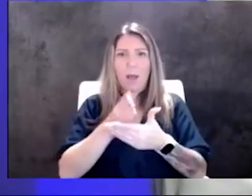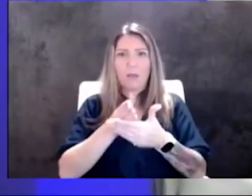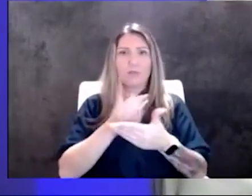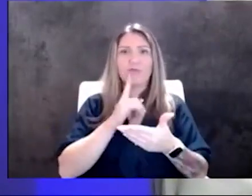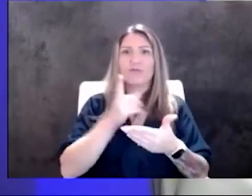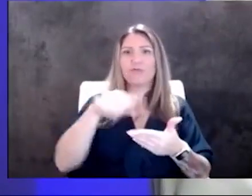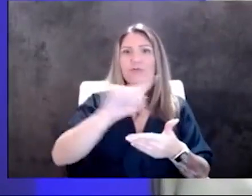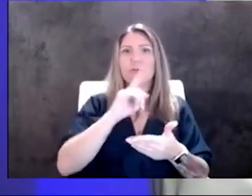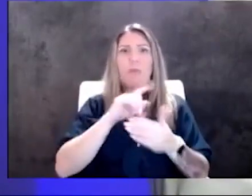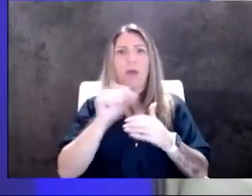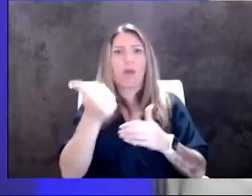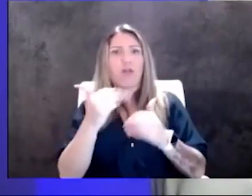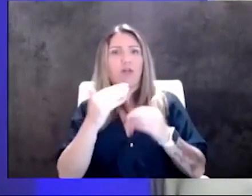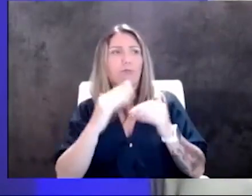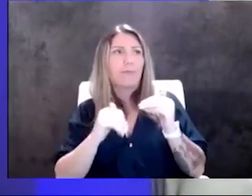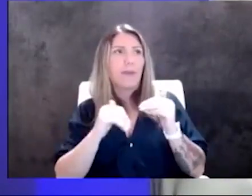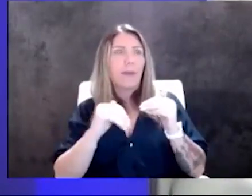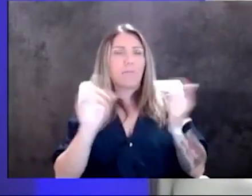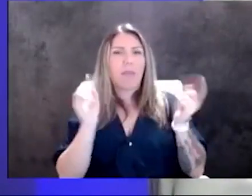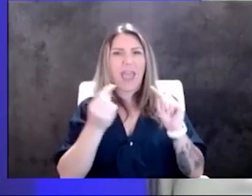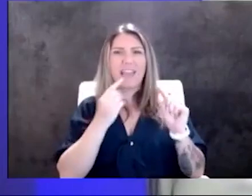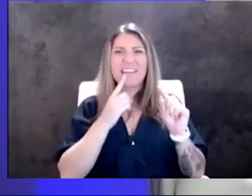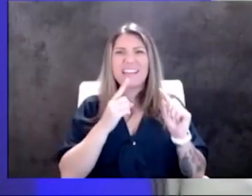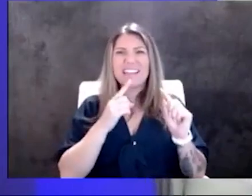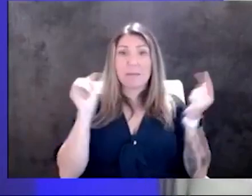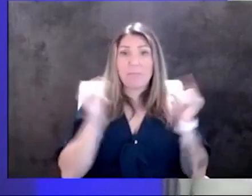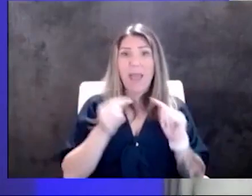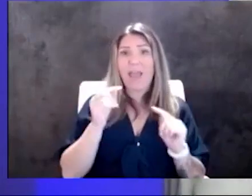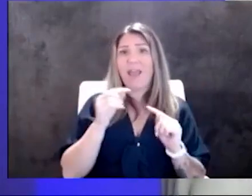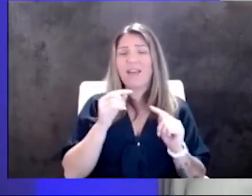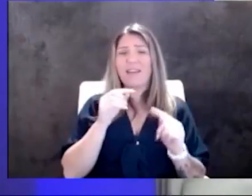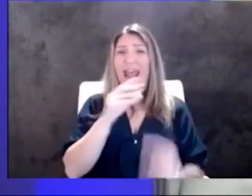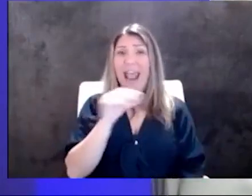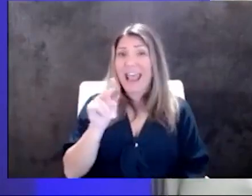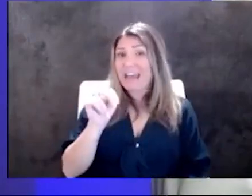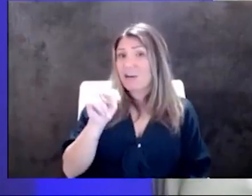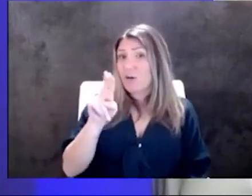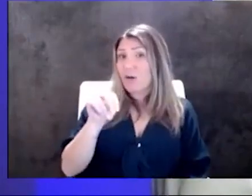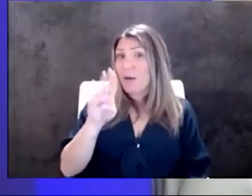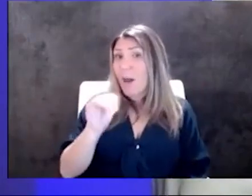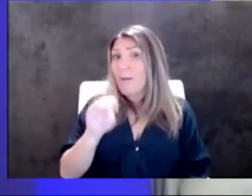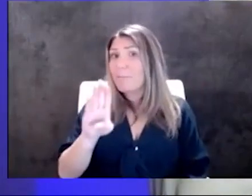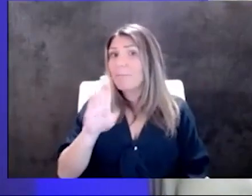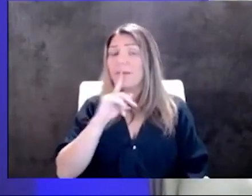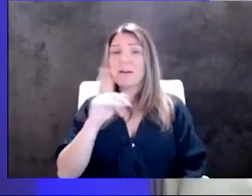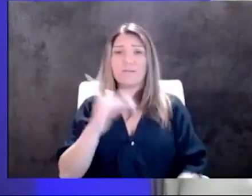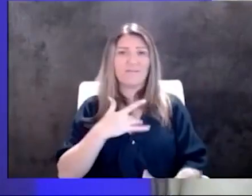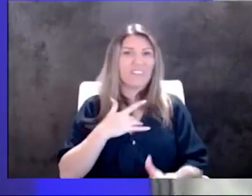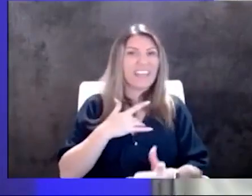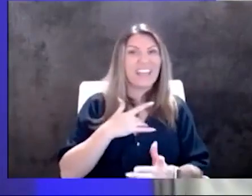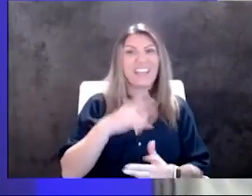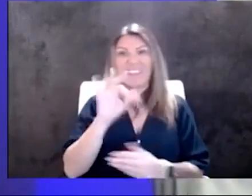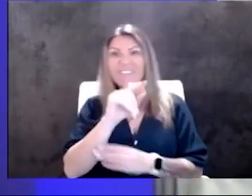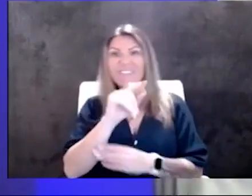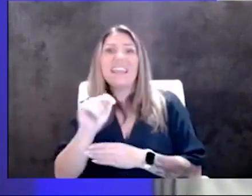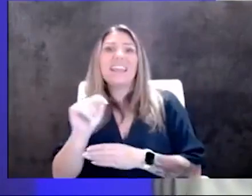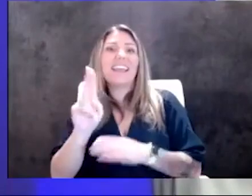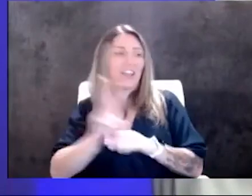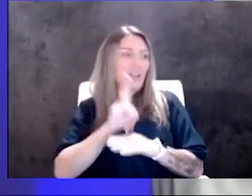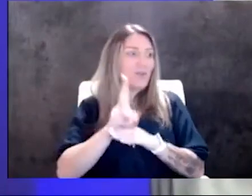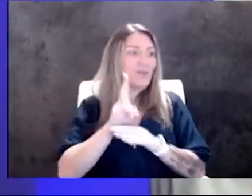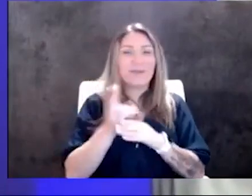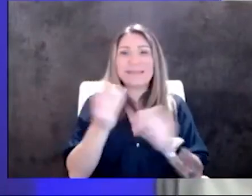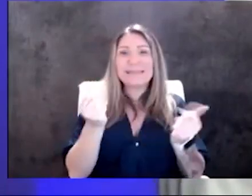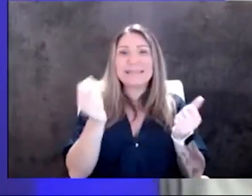painful numbness. It's numb and it hurts. So being able to feel their feet again and kind of put on sandals and walk through the sand and not have that irritation is a